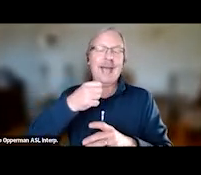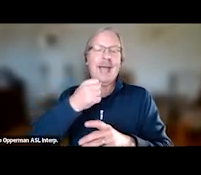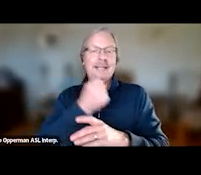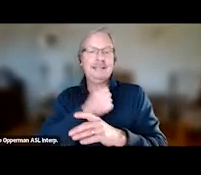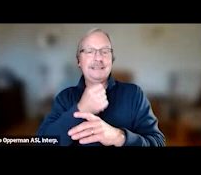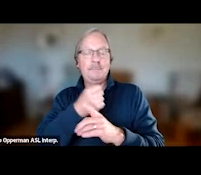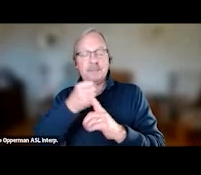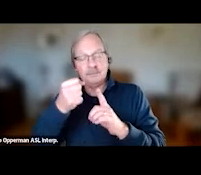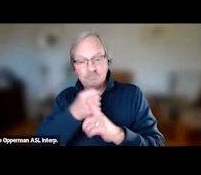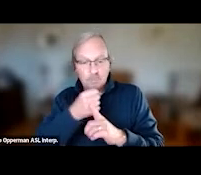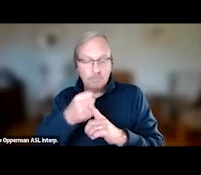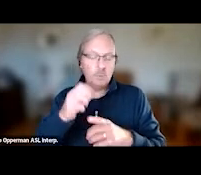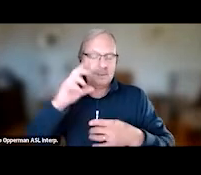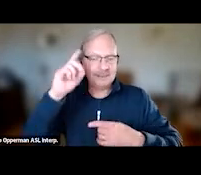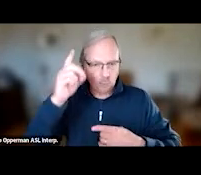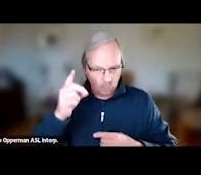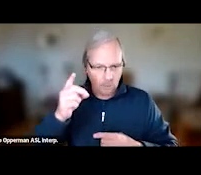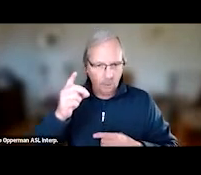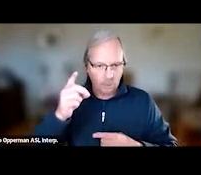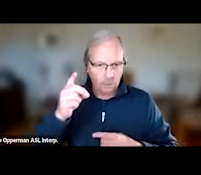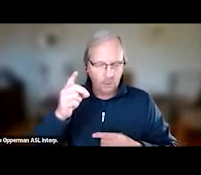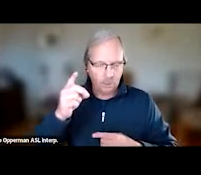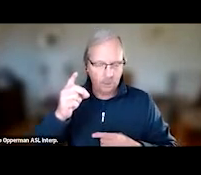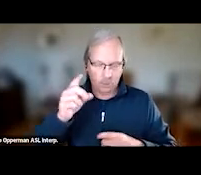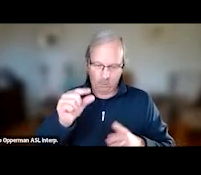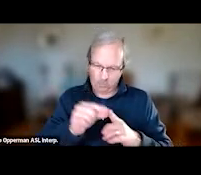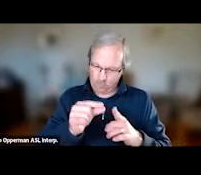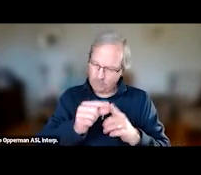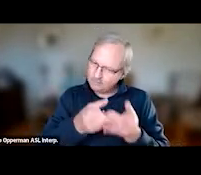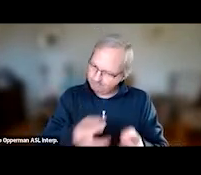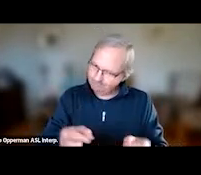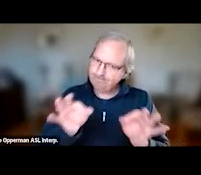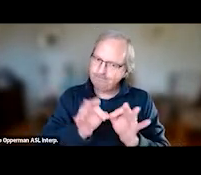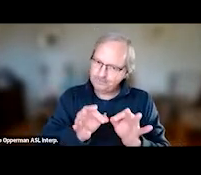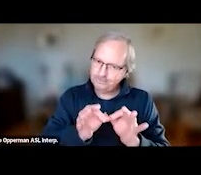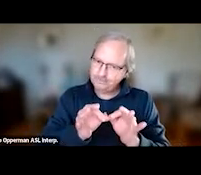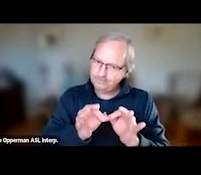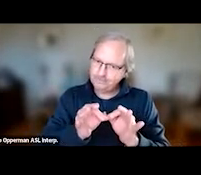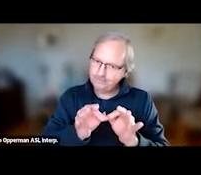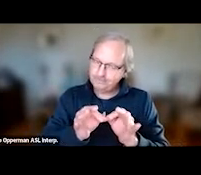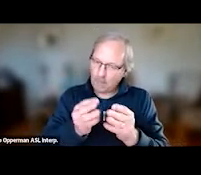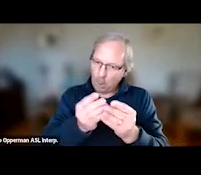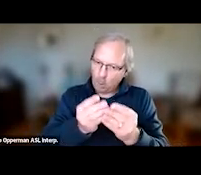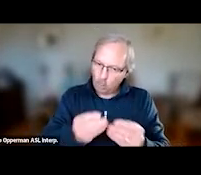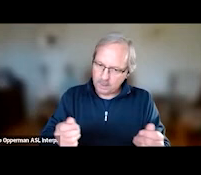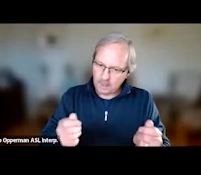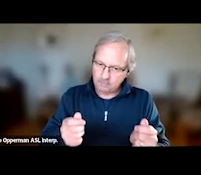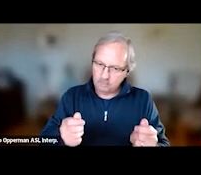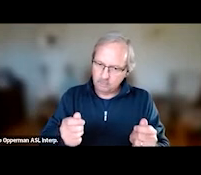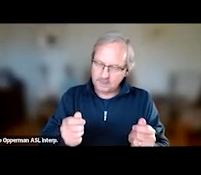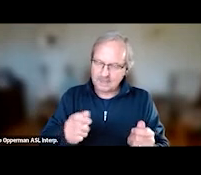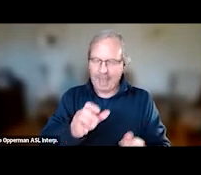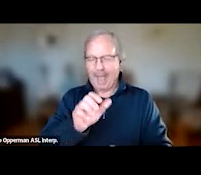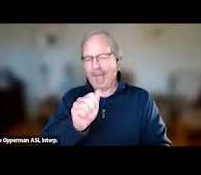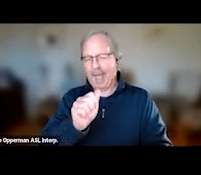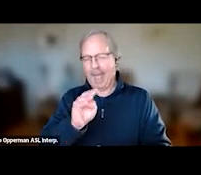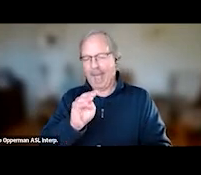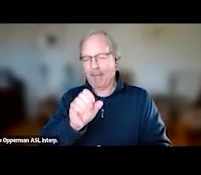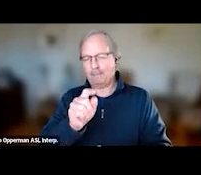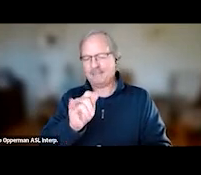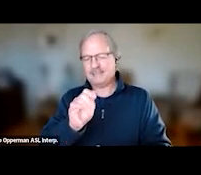we've certainly learned that words do matter. Recovery was abstinence-based. We certainly had